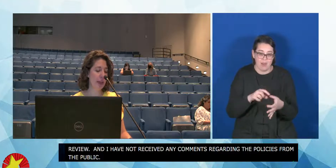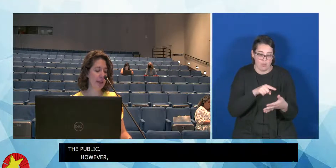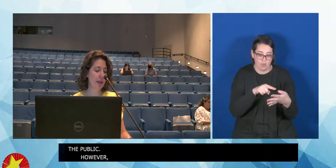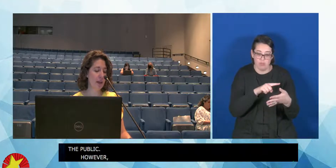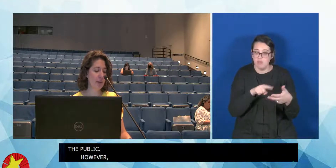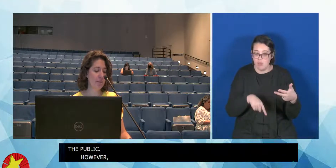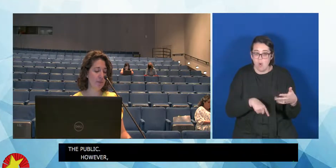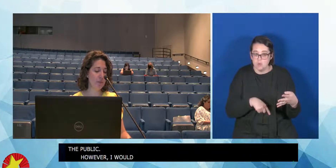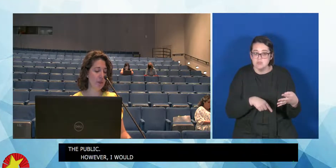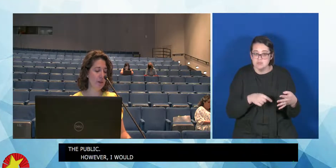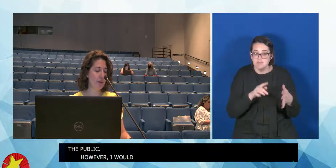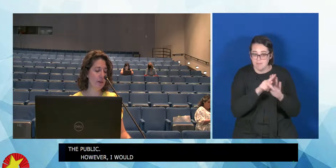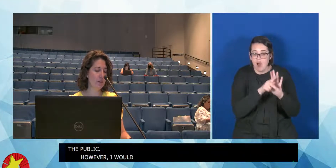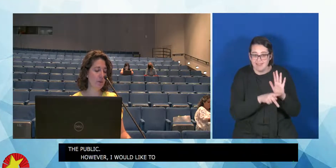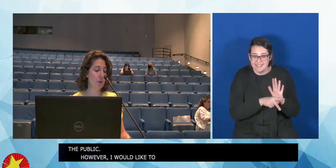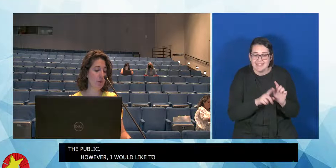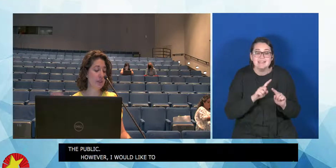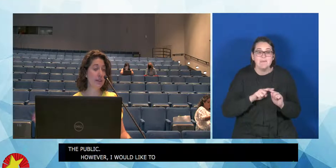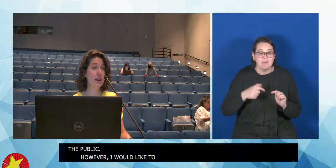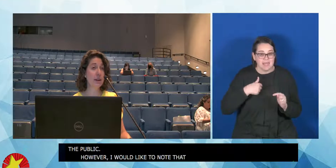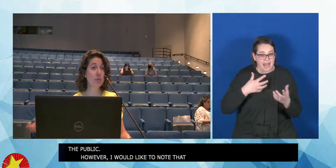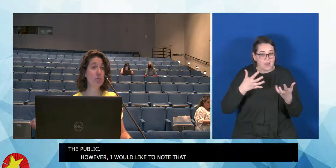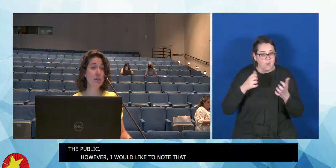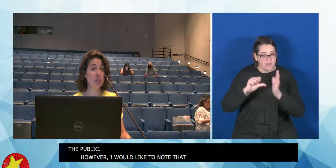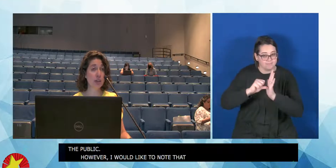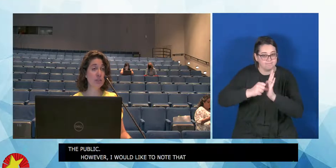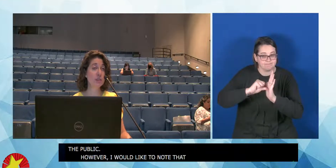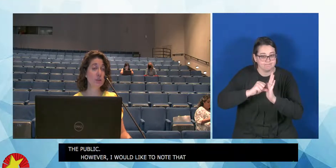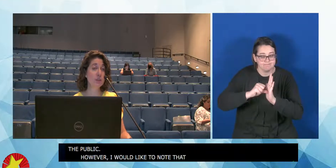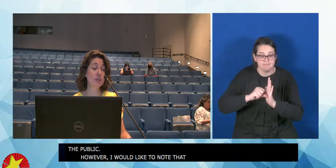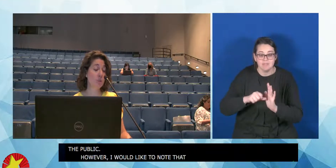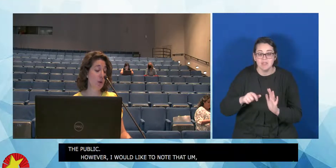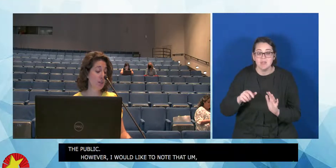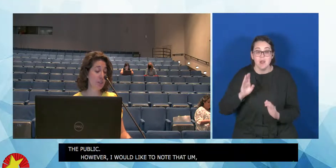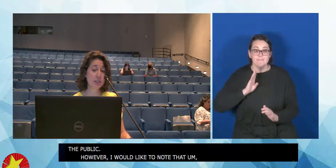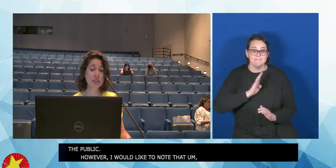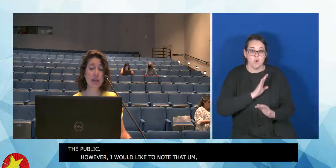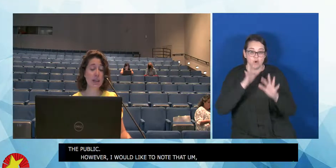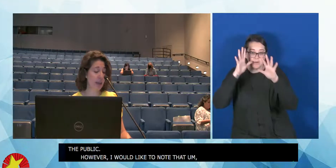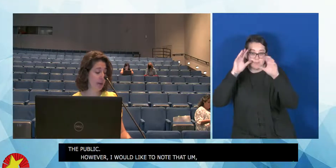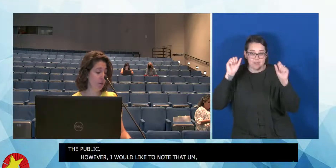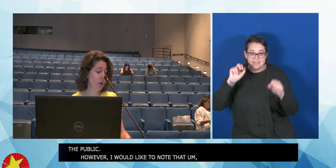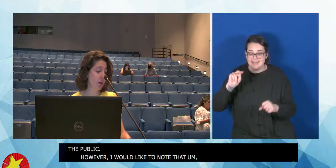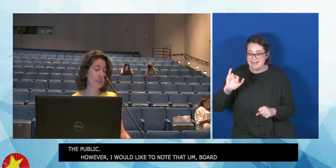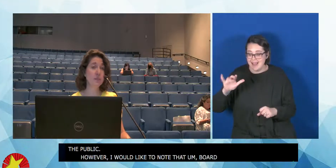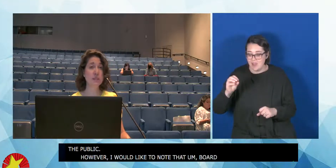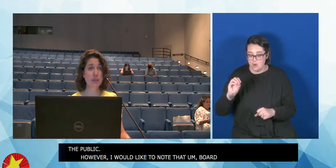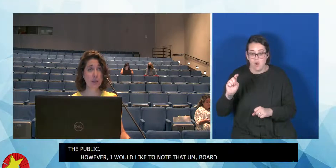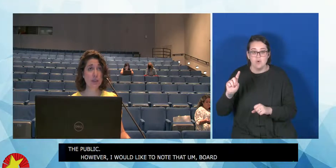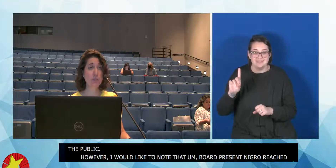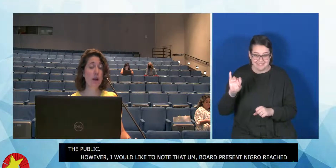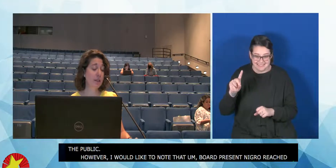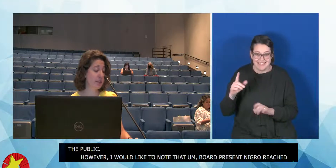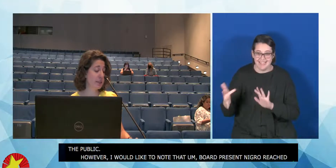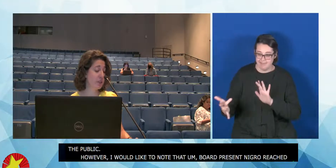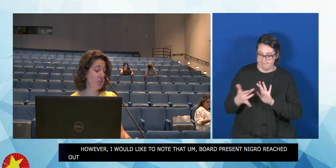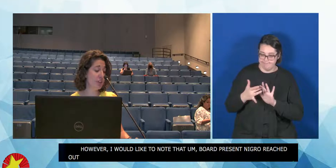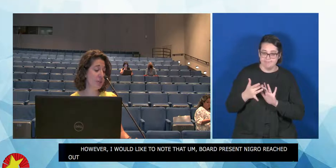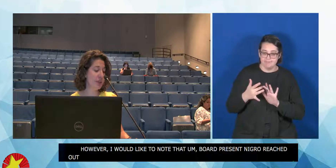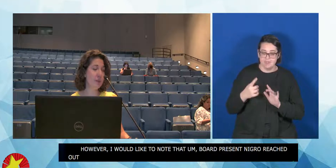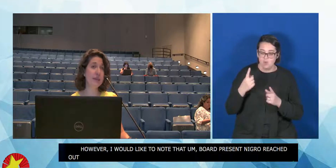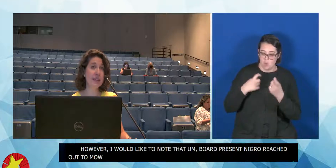note that Board President Nigro reached out to me with some questions in regard specifically to